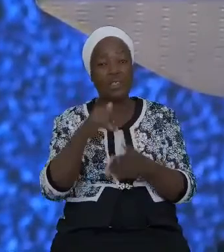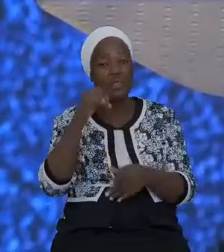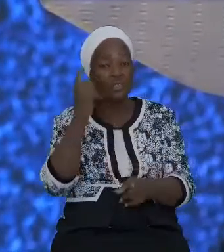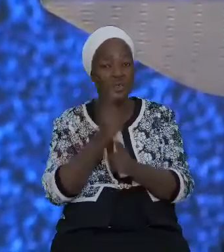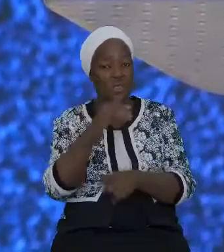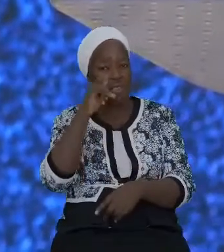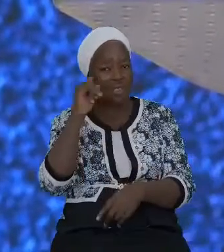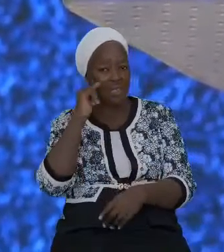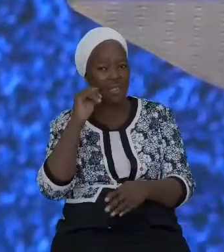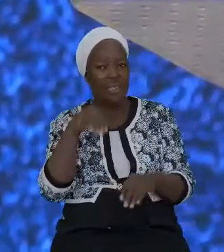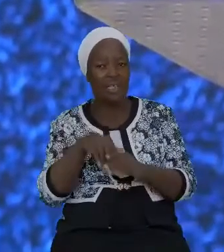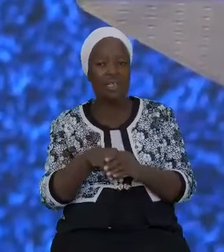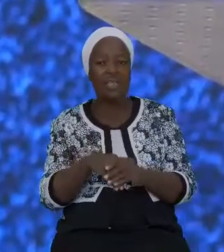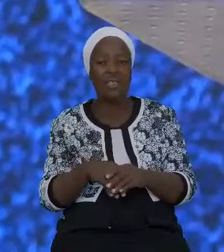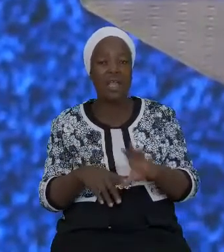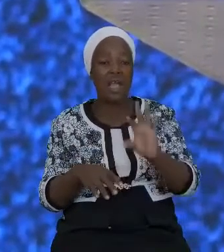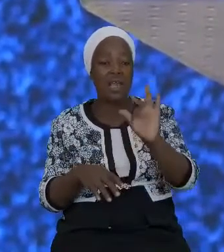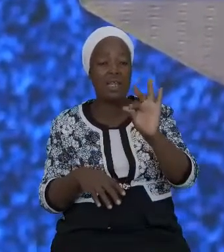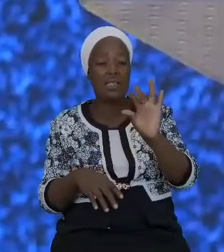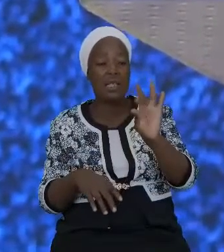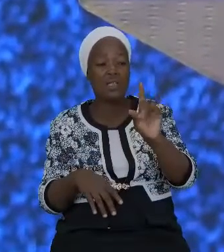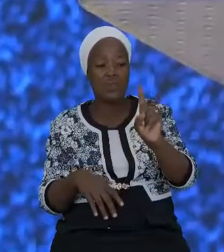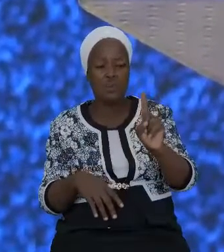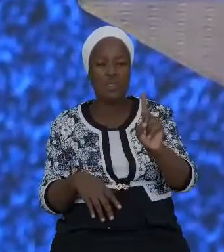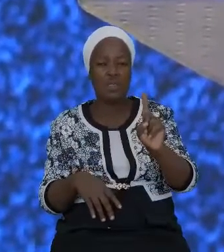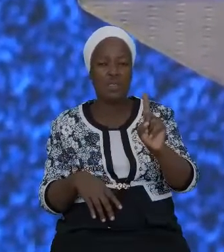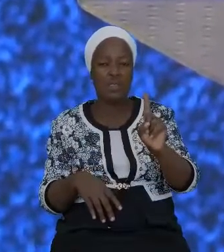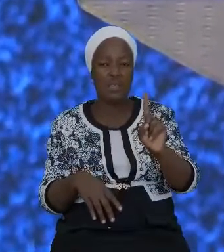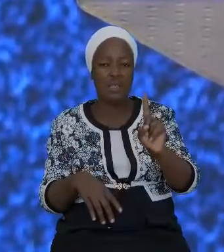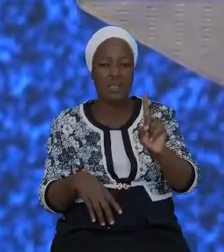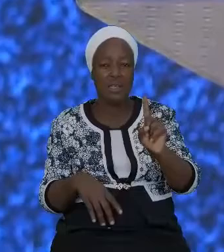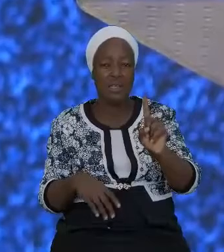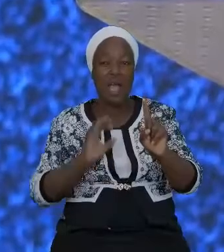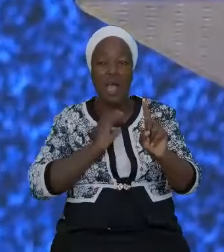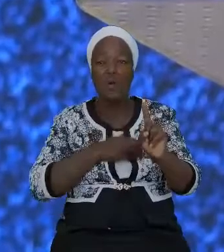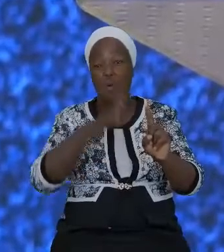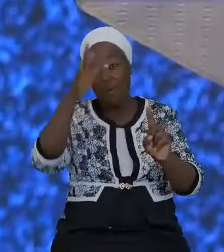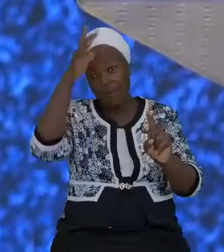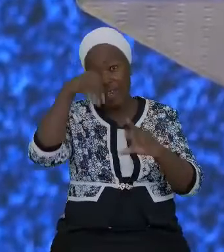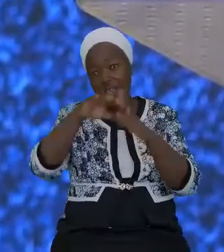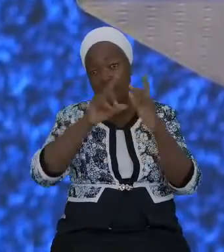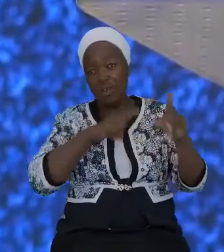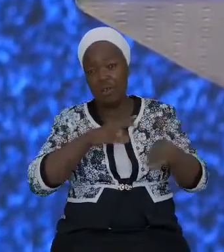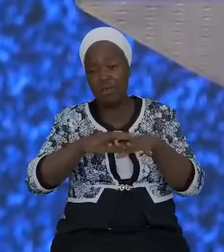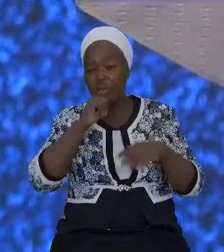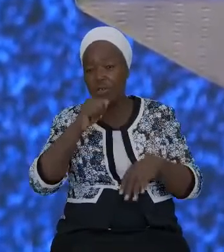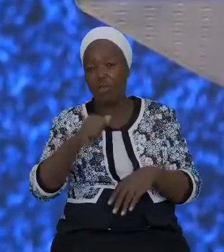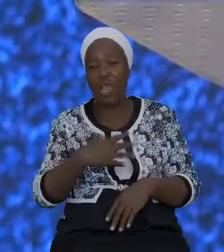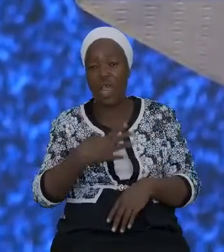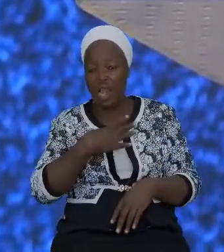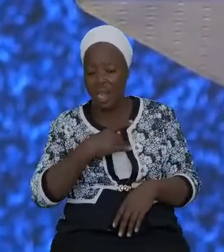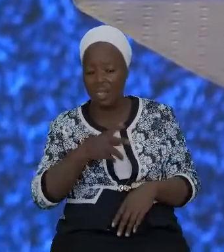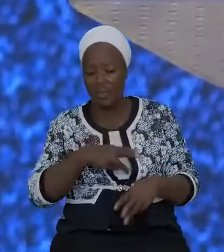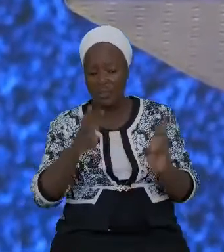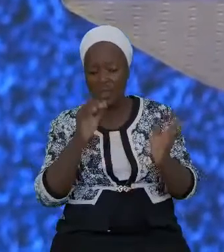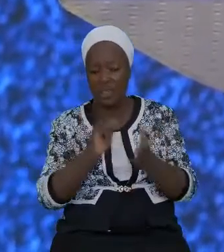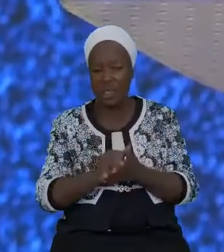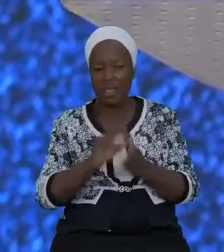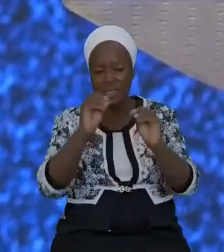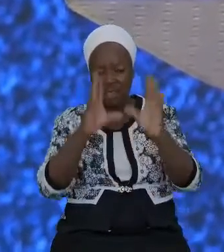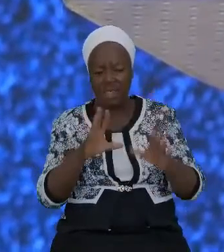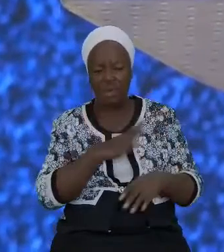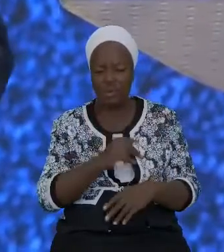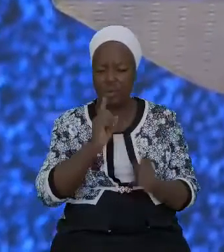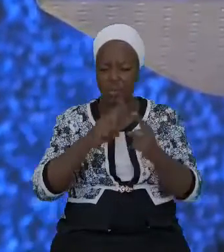1951. I didn't like how the teachers were treating me in particular. I didn't like